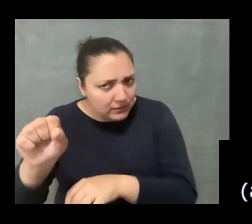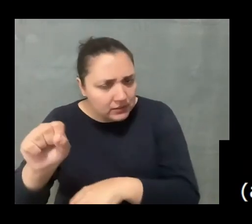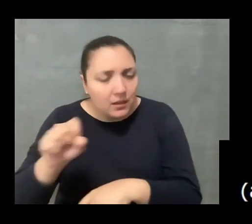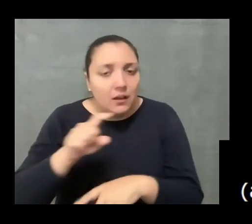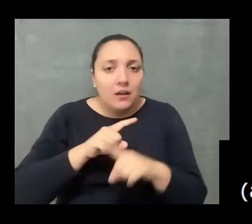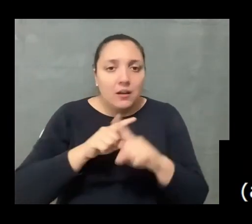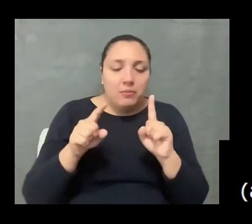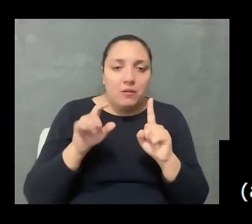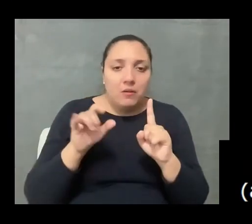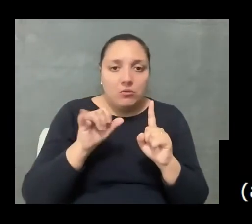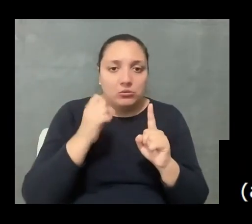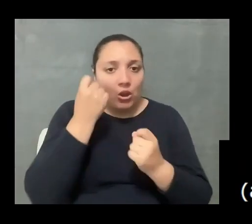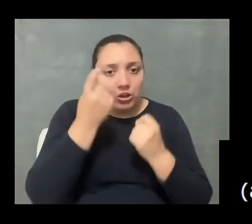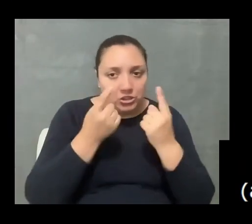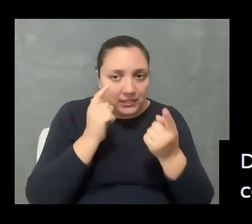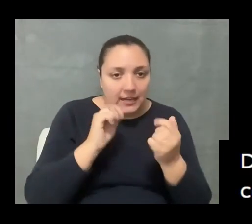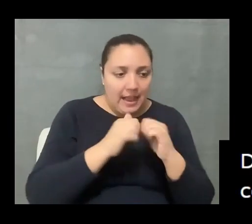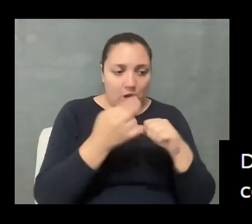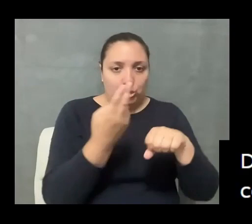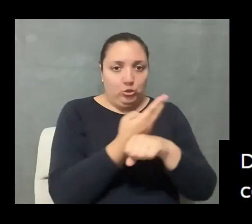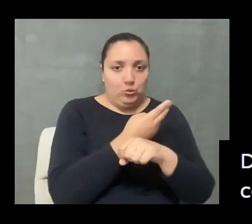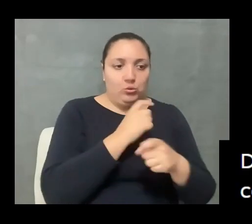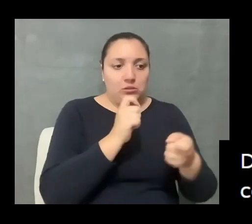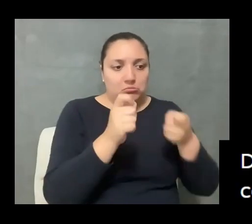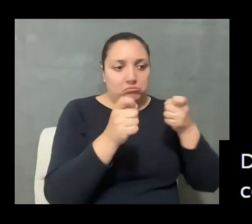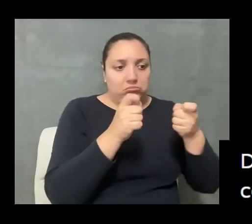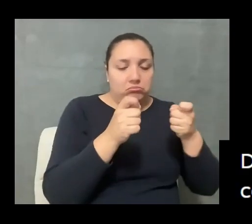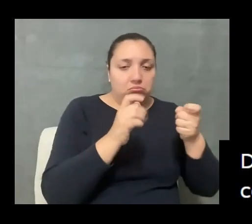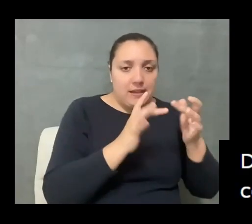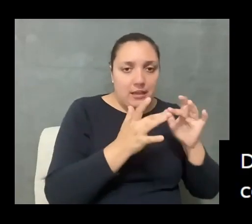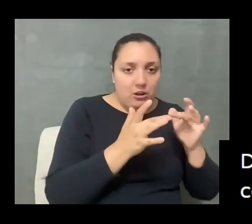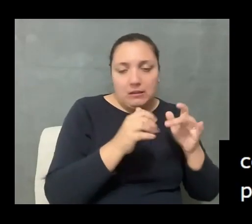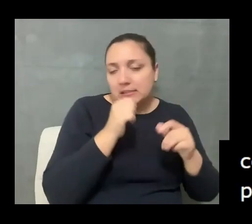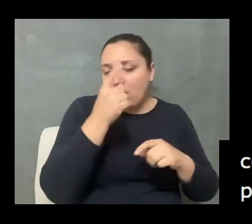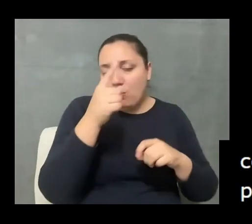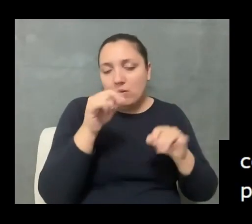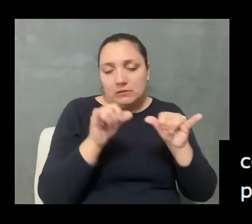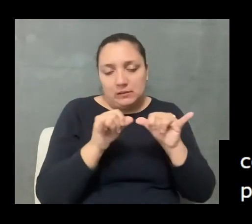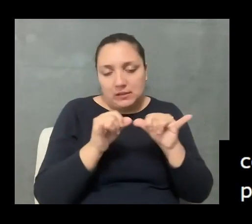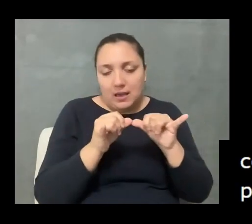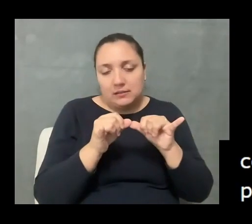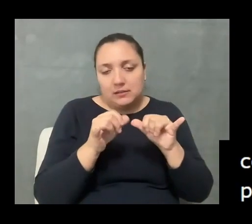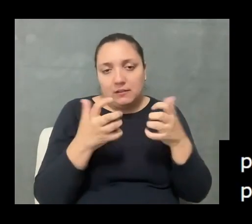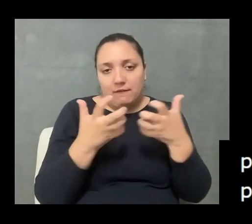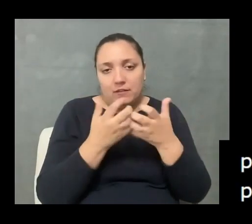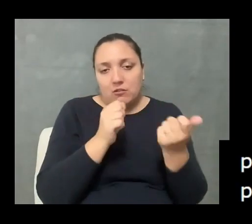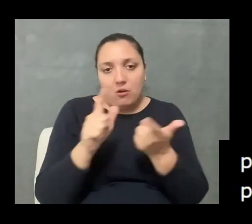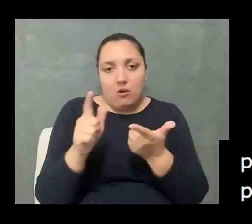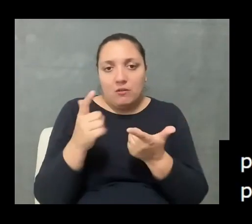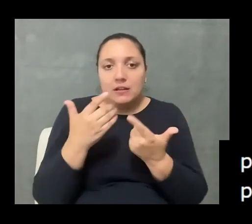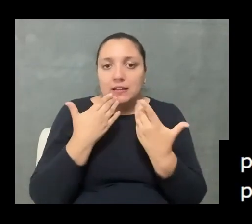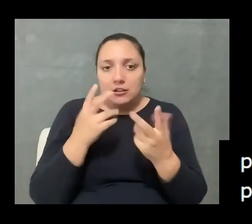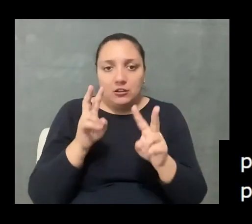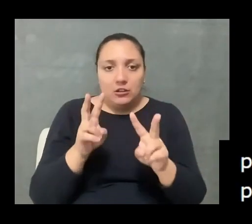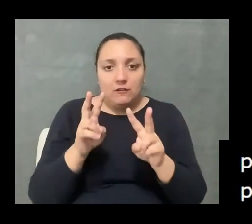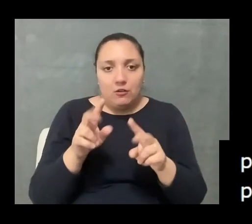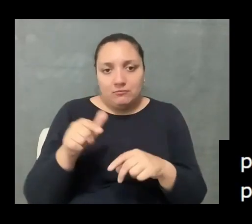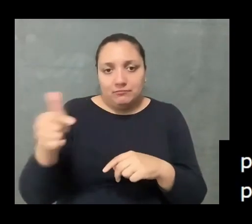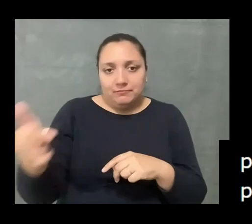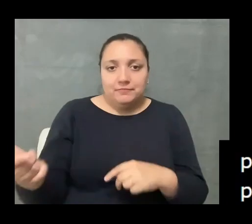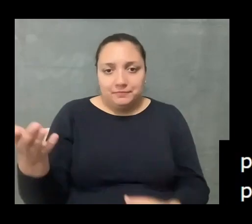But our needs are also, their needs are significant, not one size fits all. Thank you so much, everyone. I look forward to passing it along.